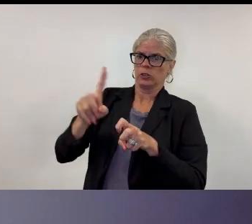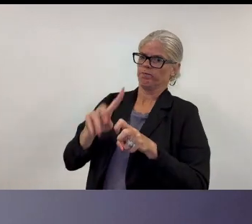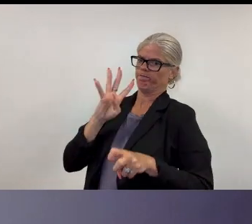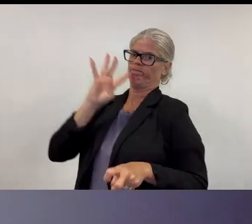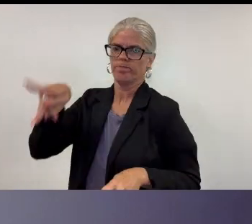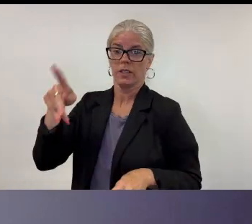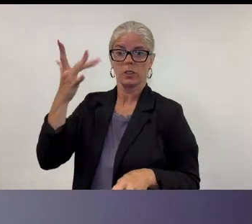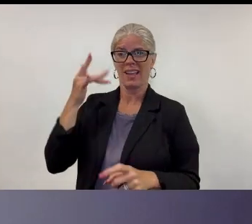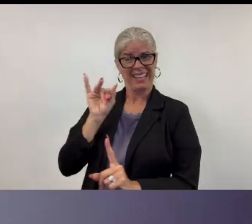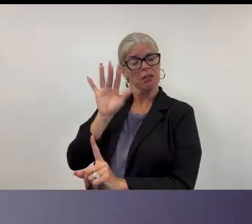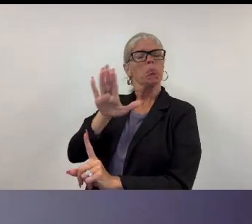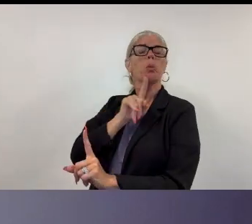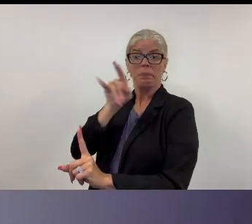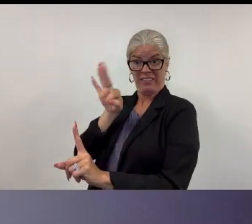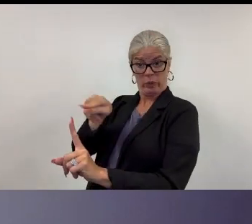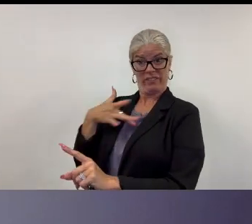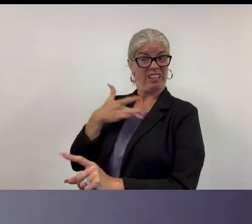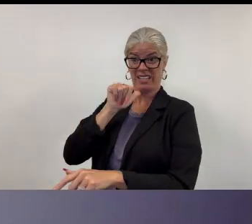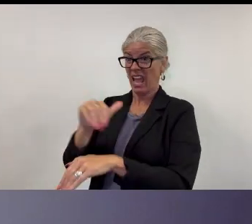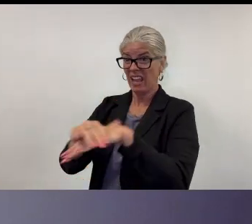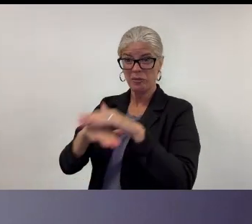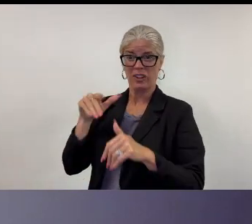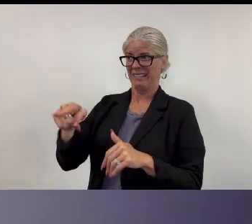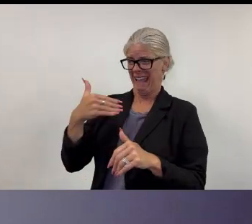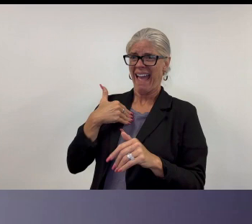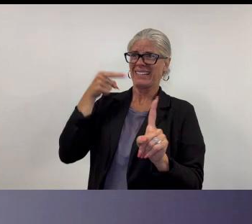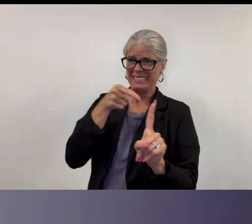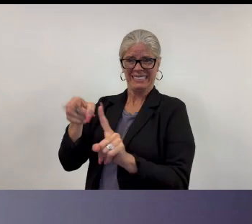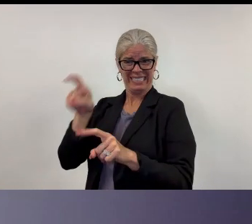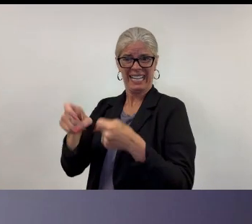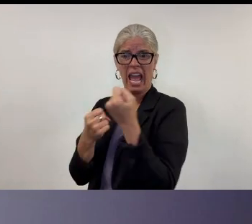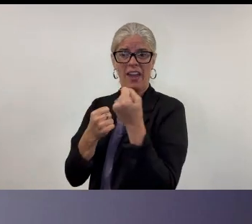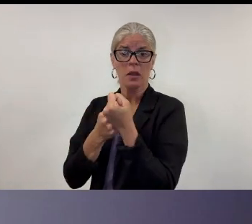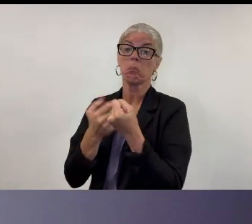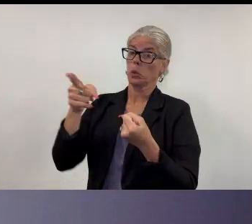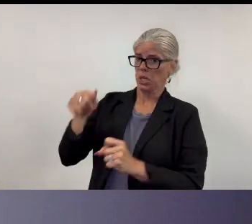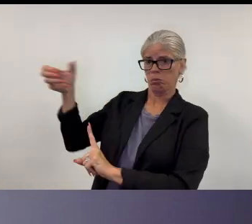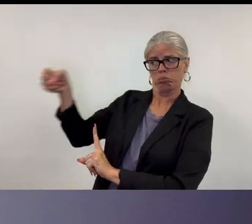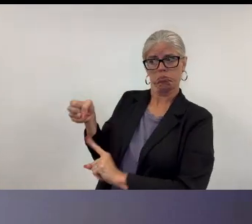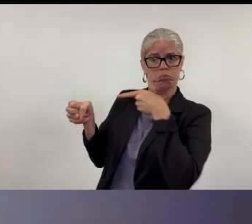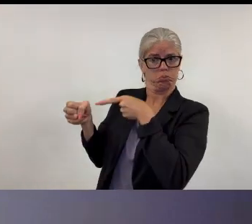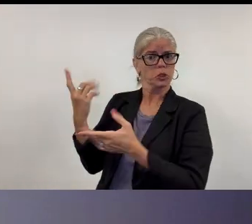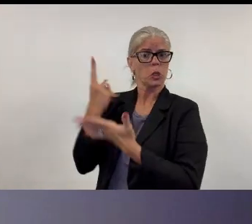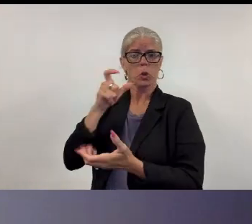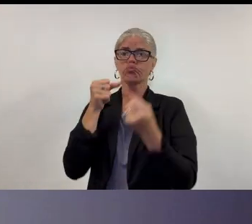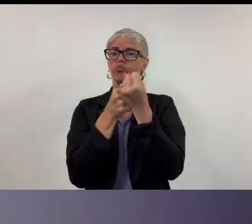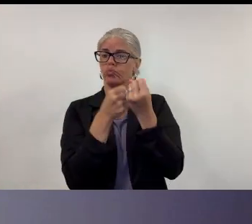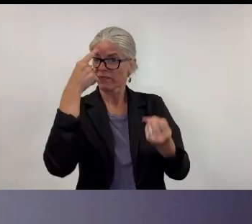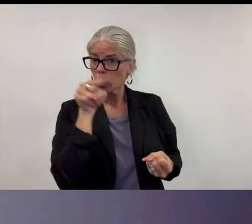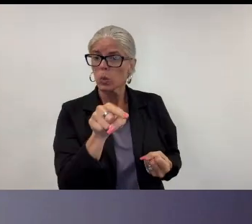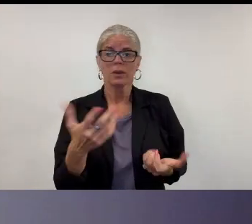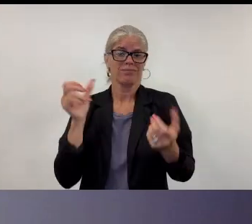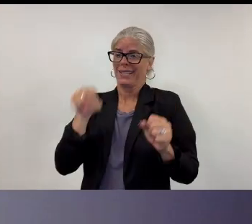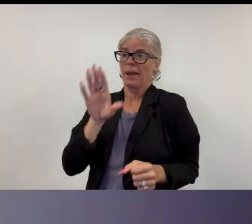is very difficult. So if you are feeling uncomfortable, if you're having this issue, if you can bring someone with you who can